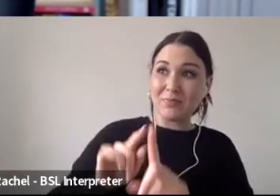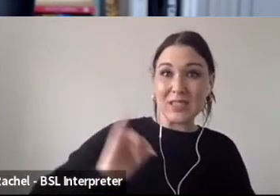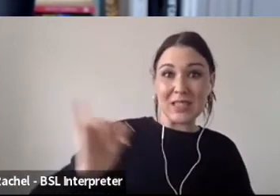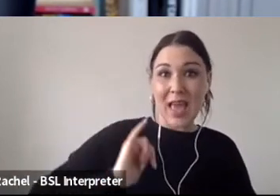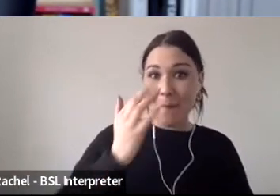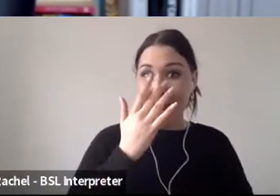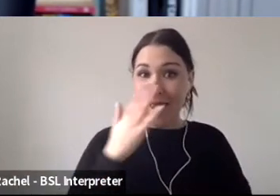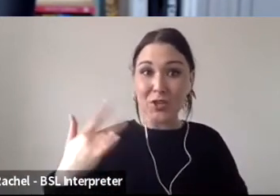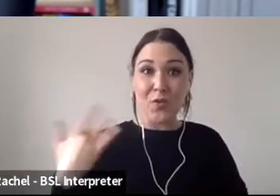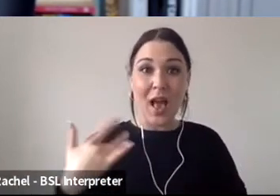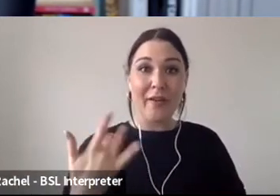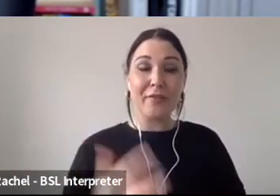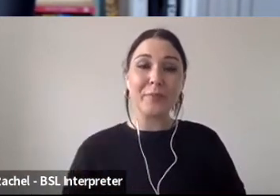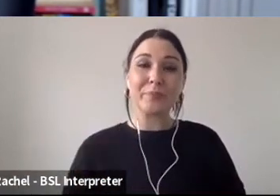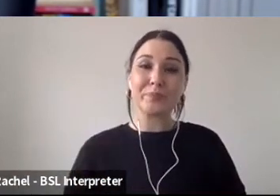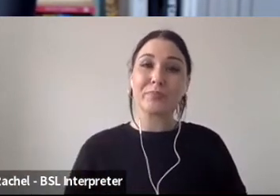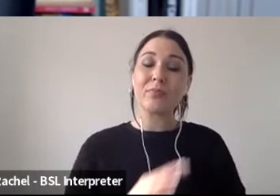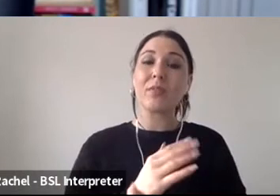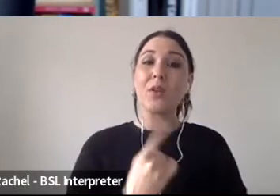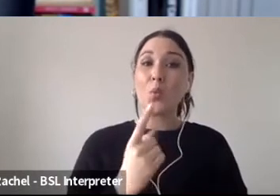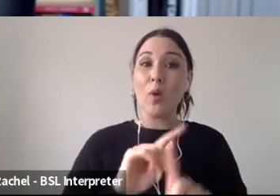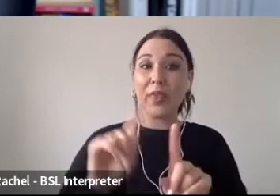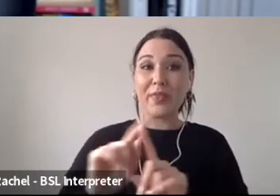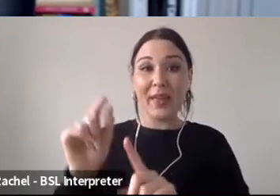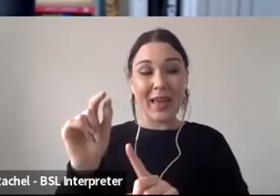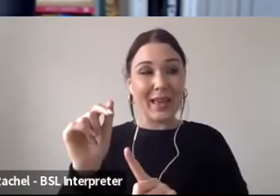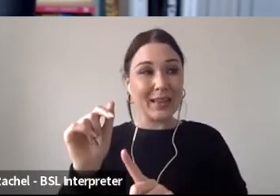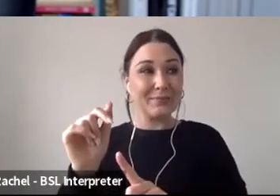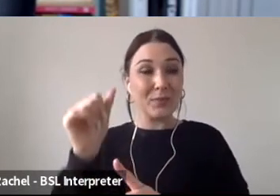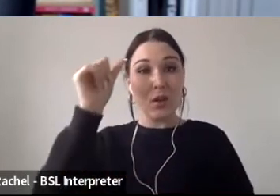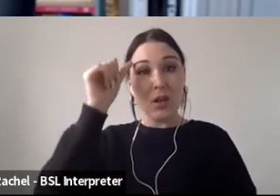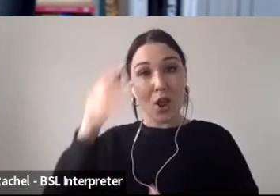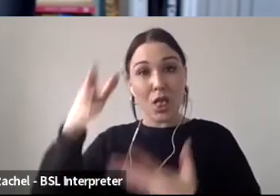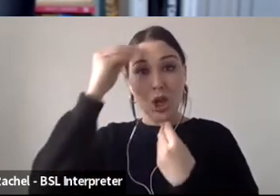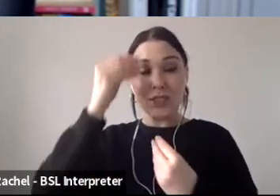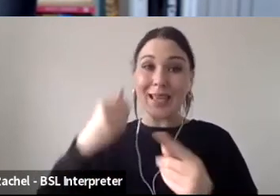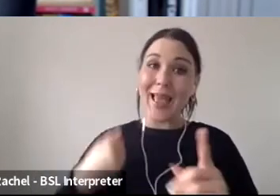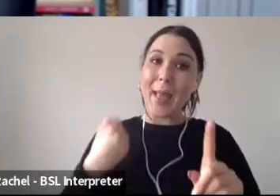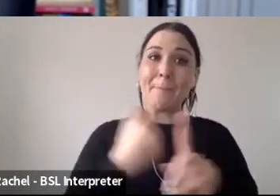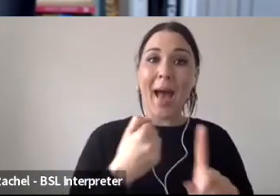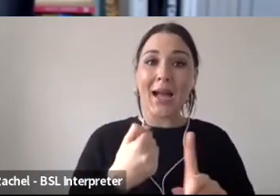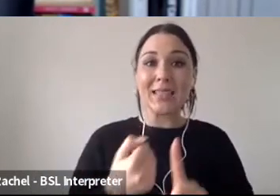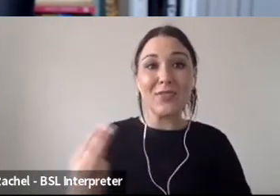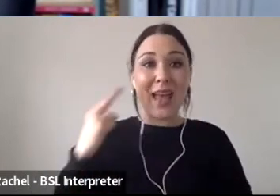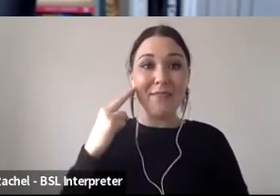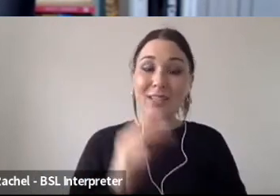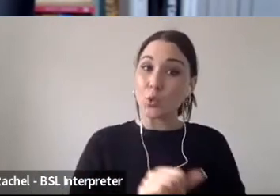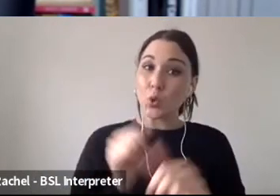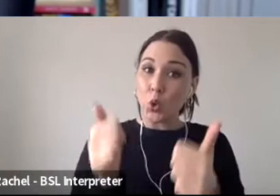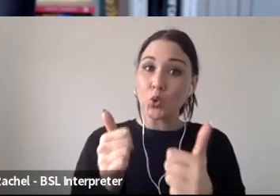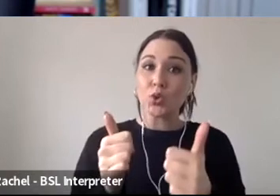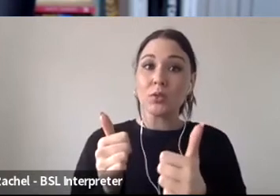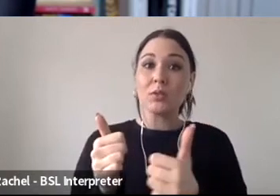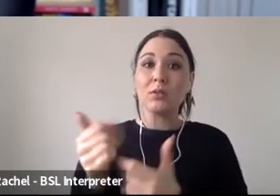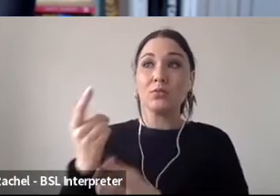learned about mental health and the impact of deafness is it's good to talk. It's good to tell someone